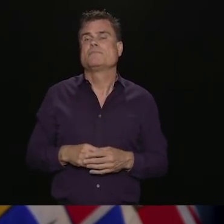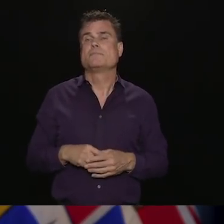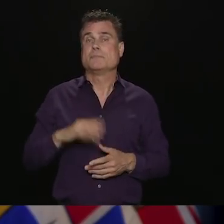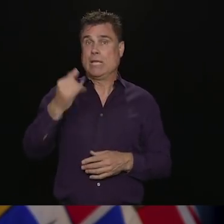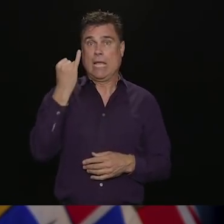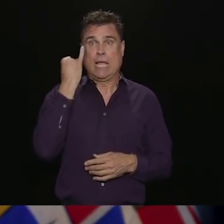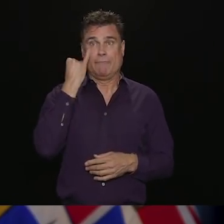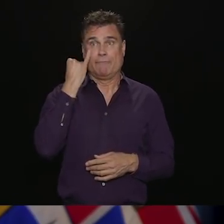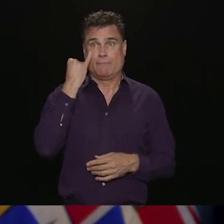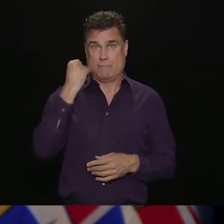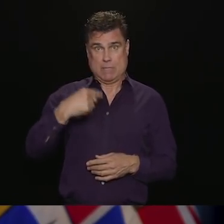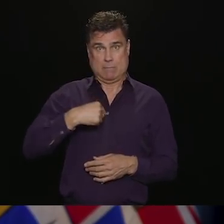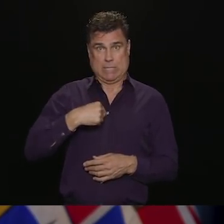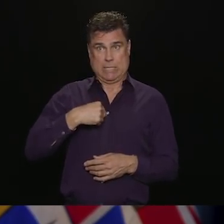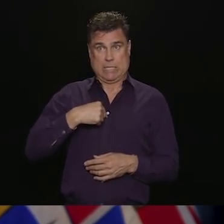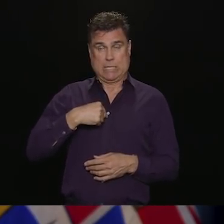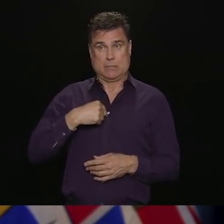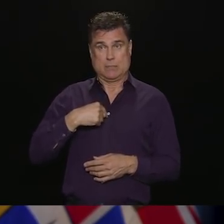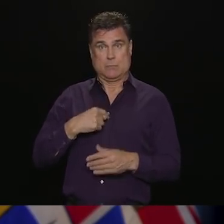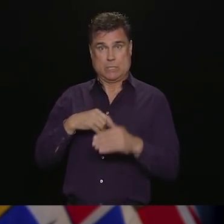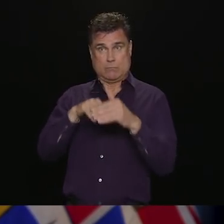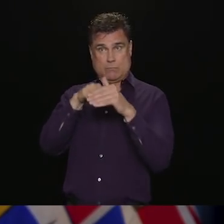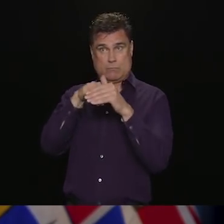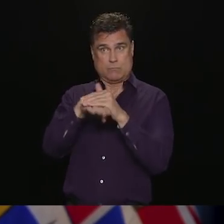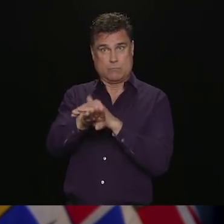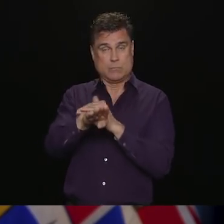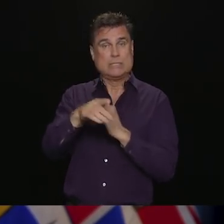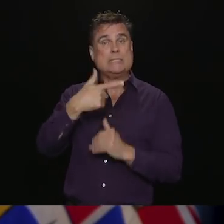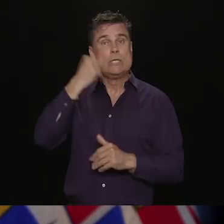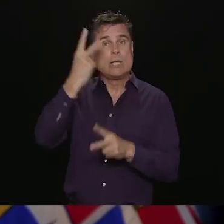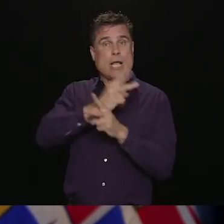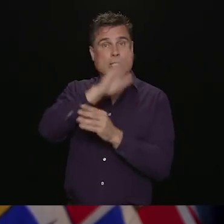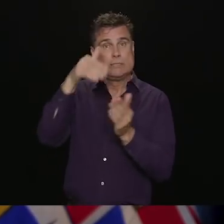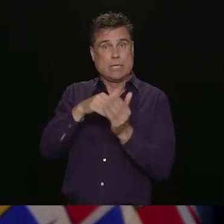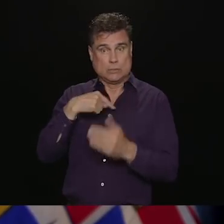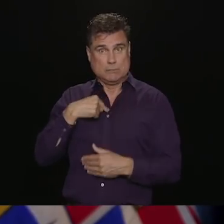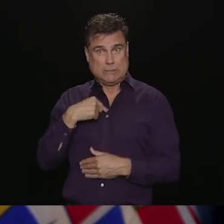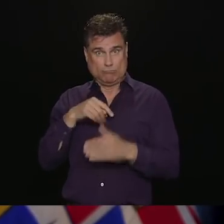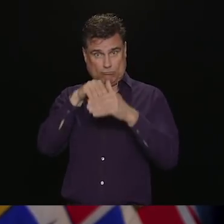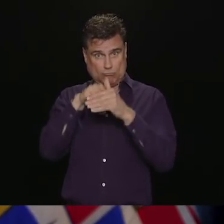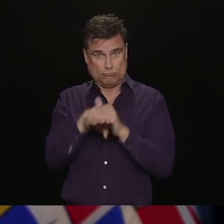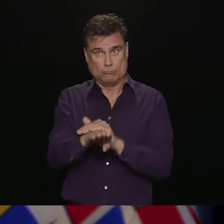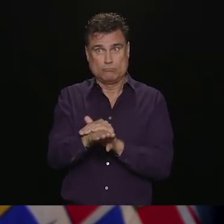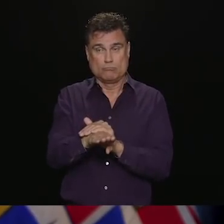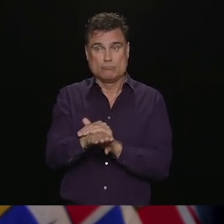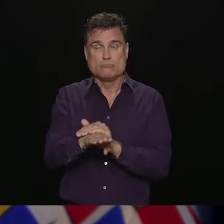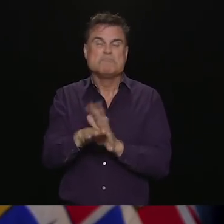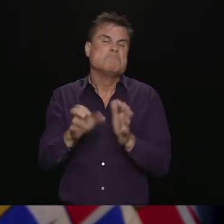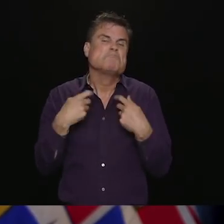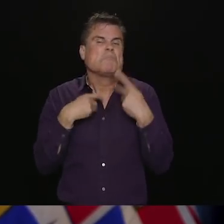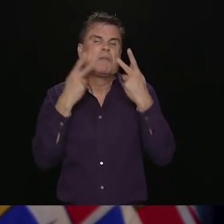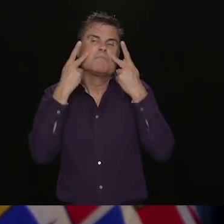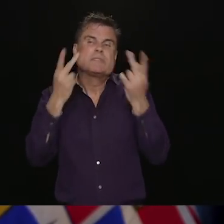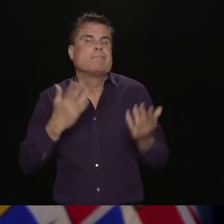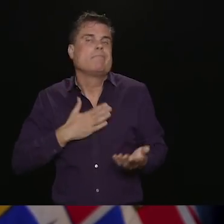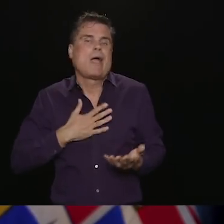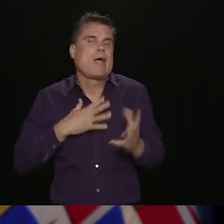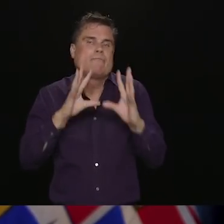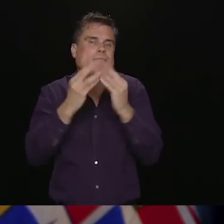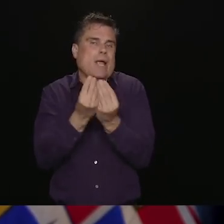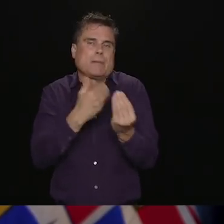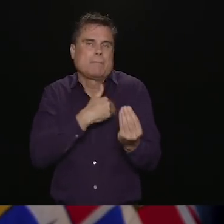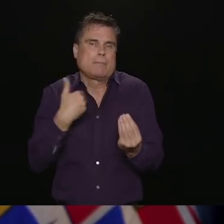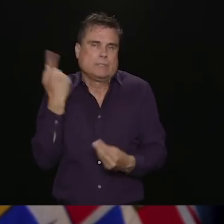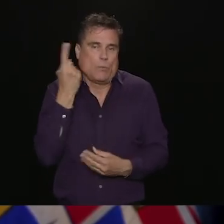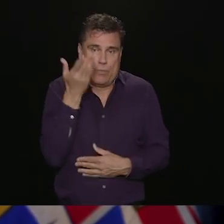person in the room next door, their family member wants to come in for their loved one, and we dramatically increase the number of